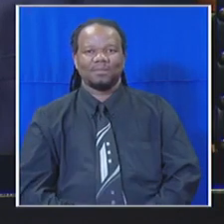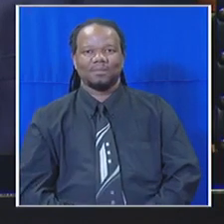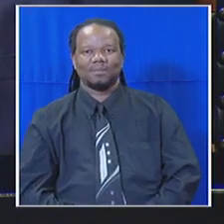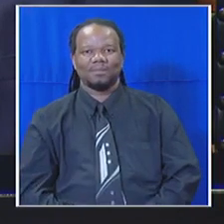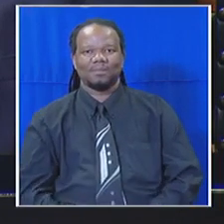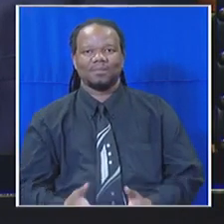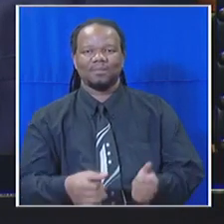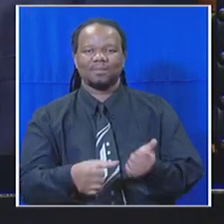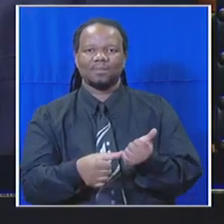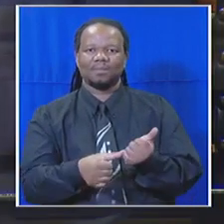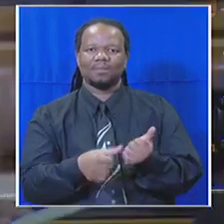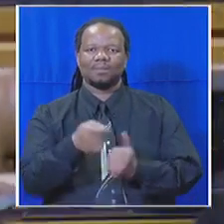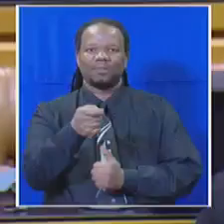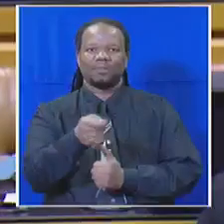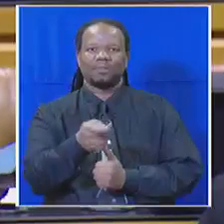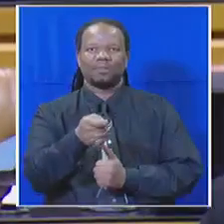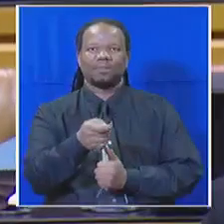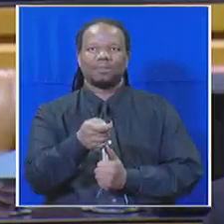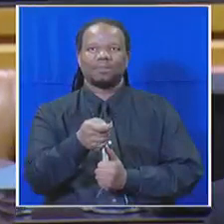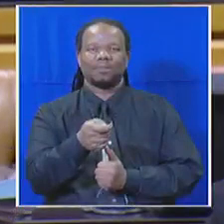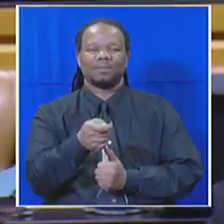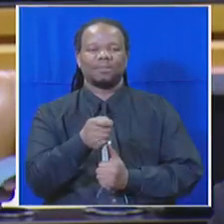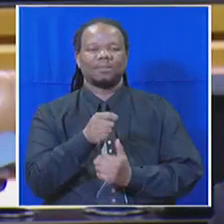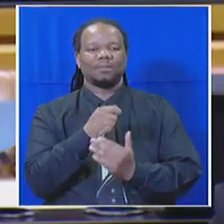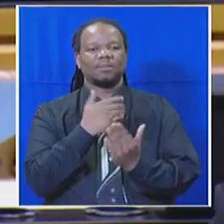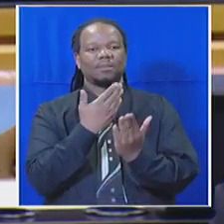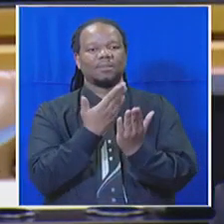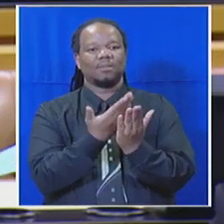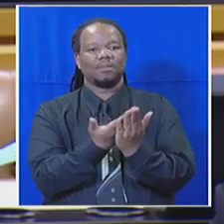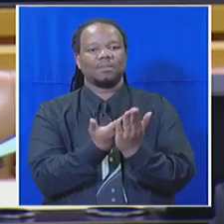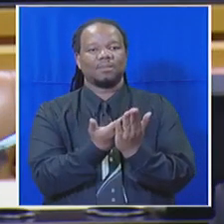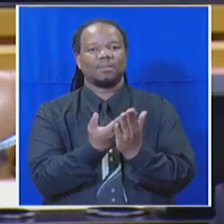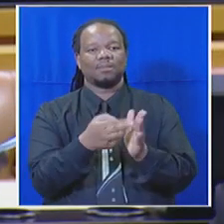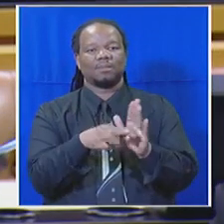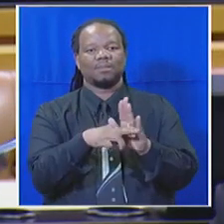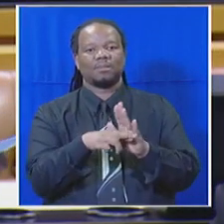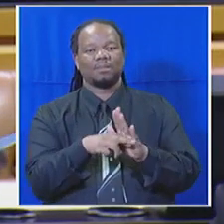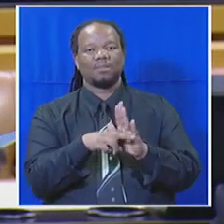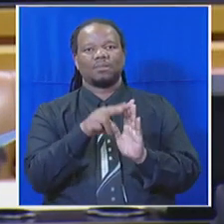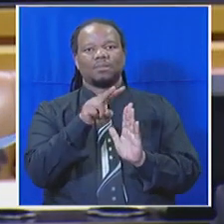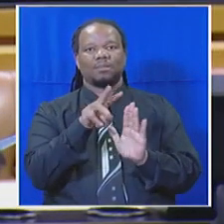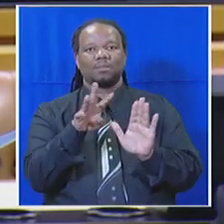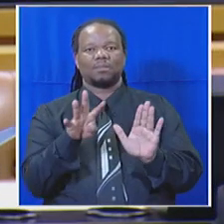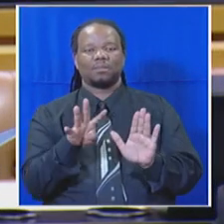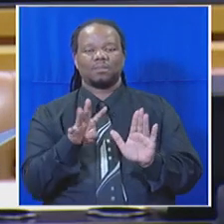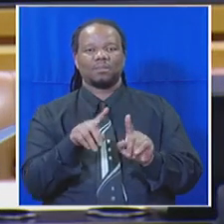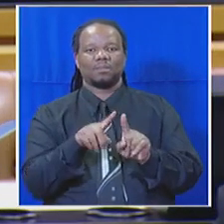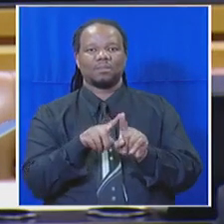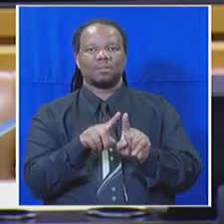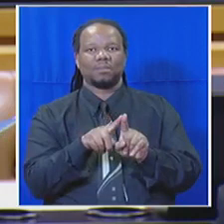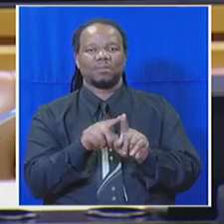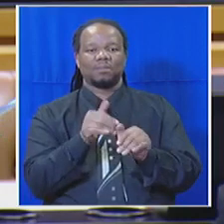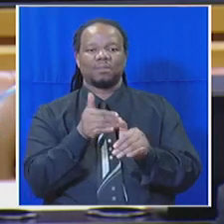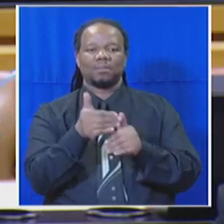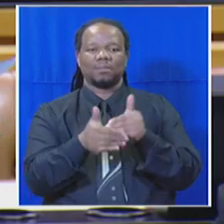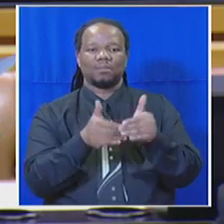Honorable Deputy Speaker, I move that the House, notwithstanding Rule 29, which provides for the sequence of